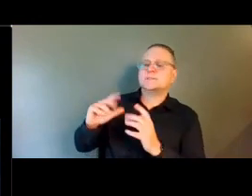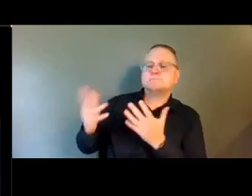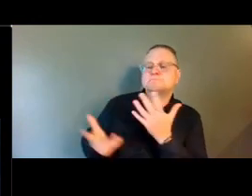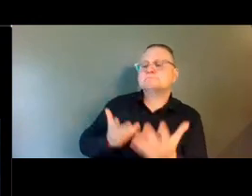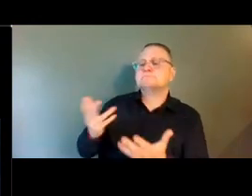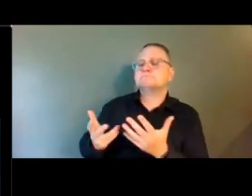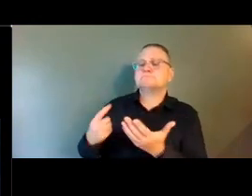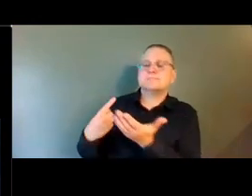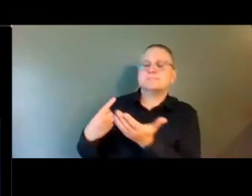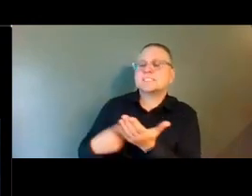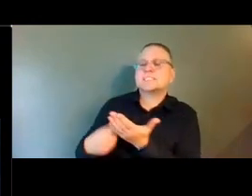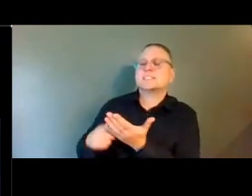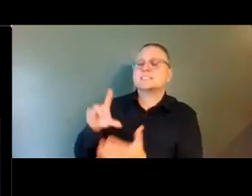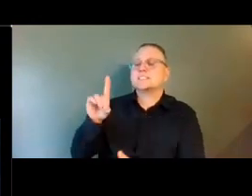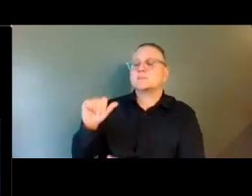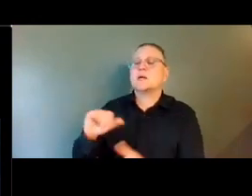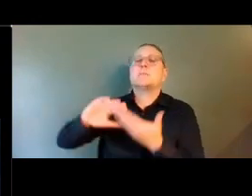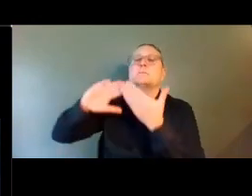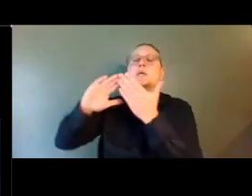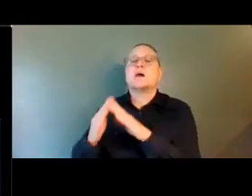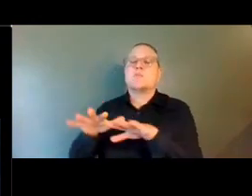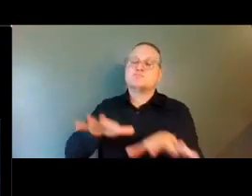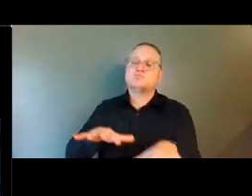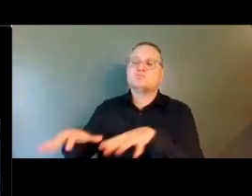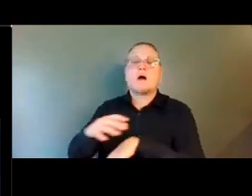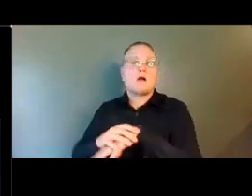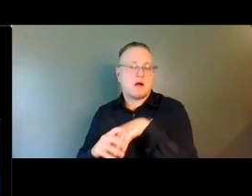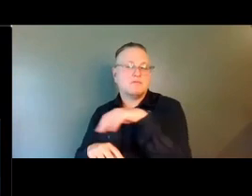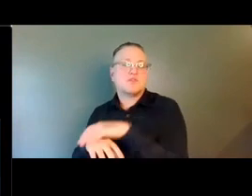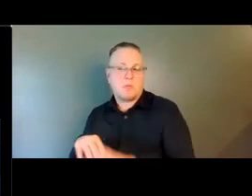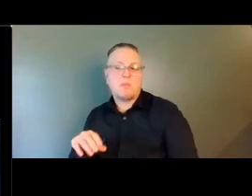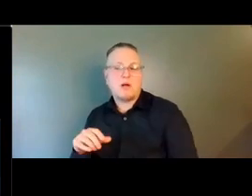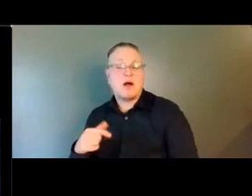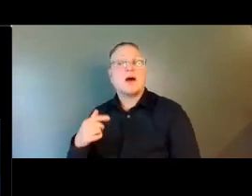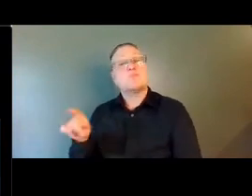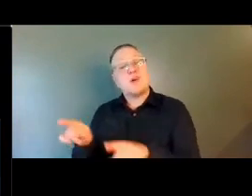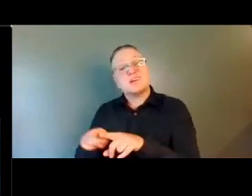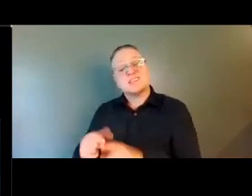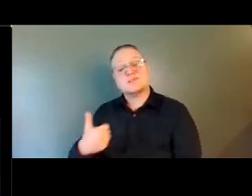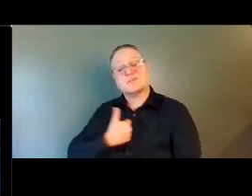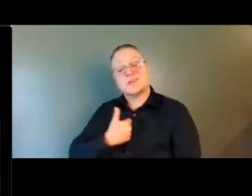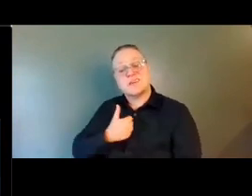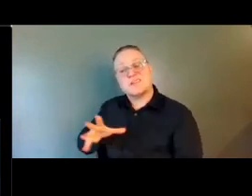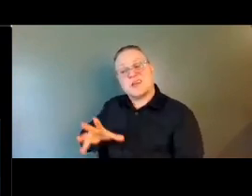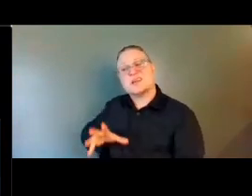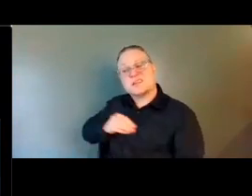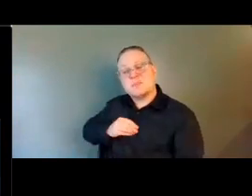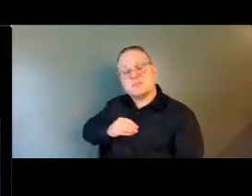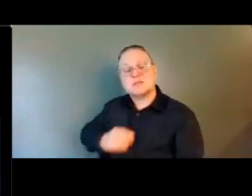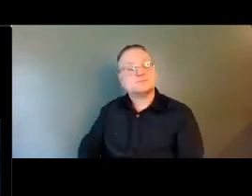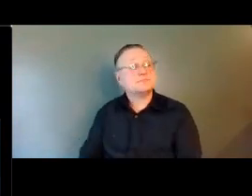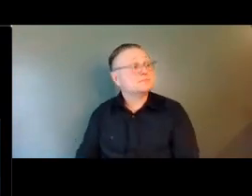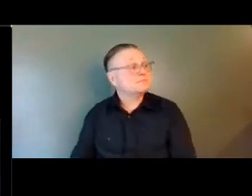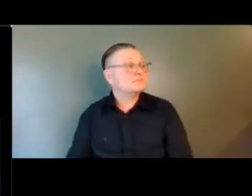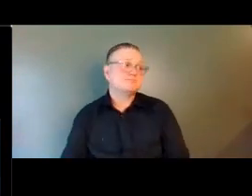Very admirable work, and I love the discussion about intersectionality and also coalition building, right? We need to find